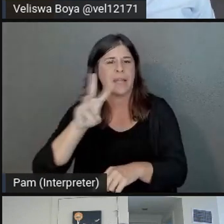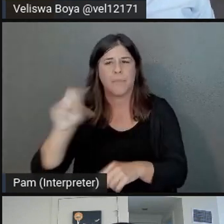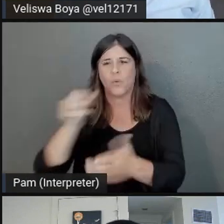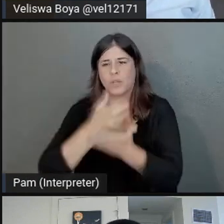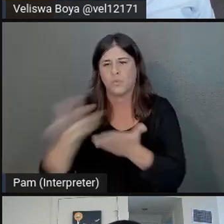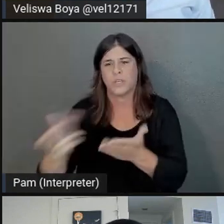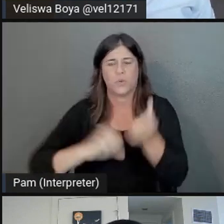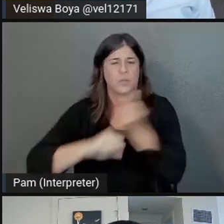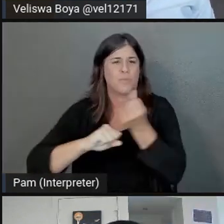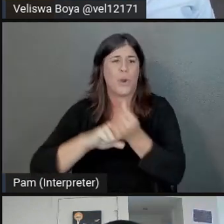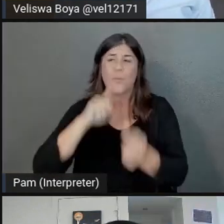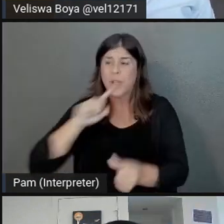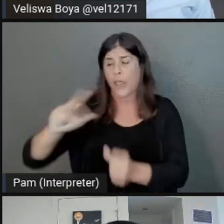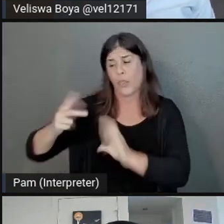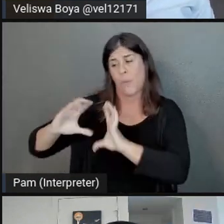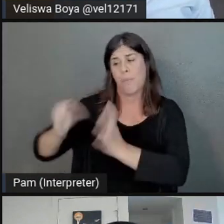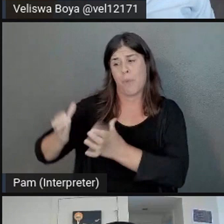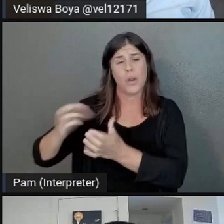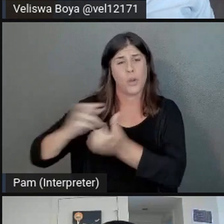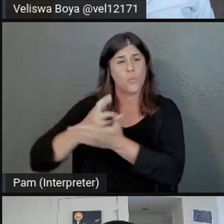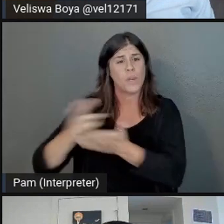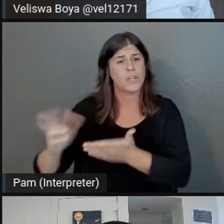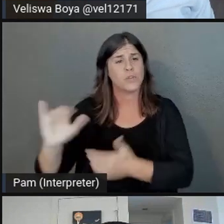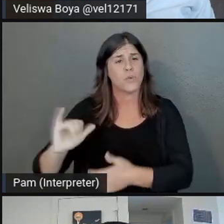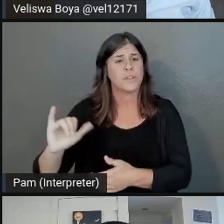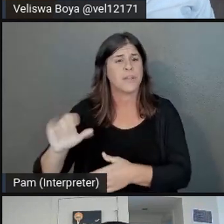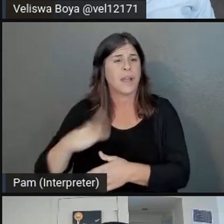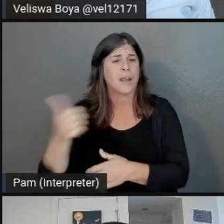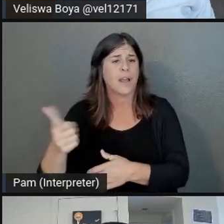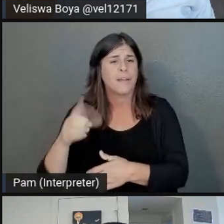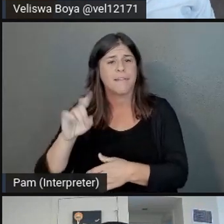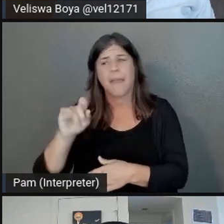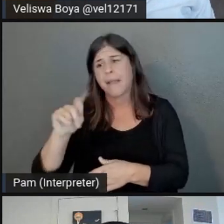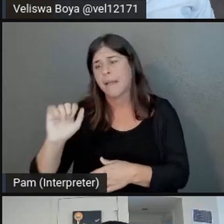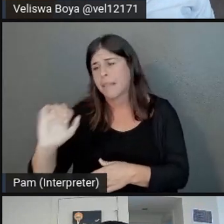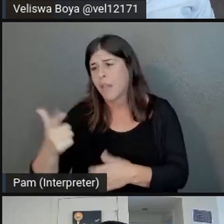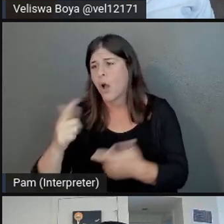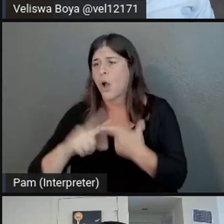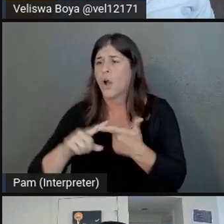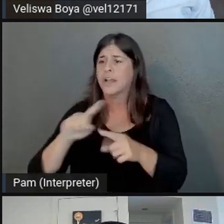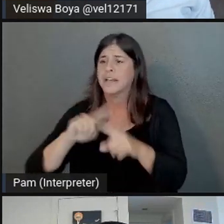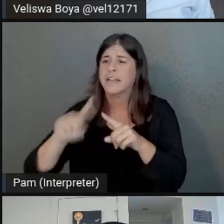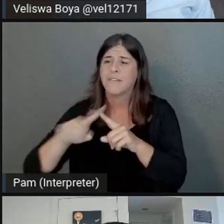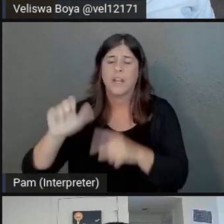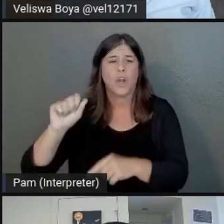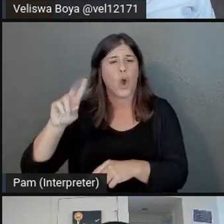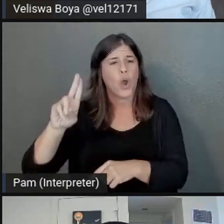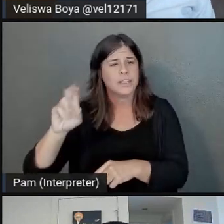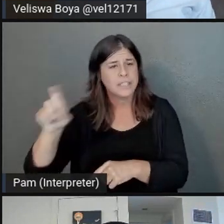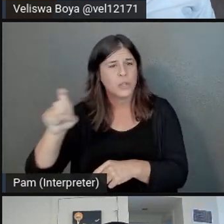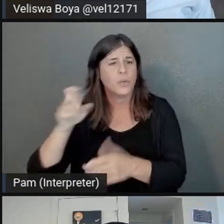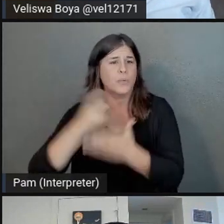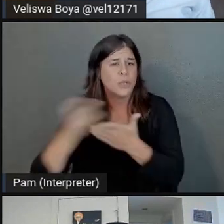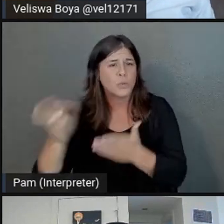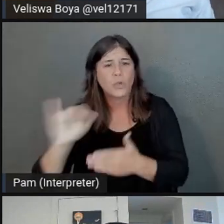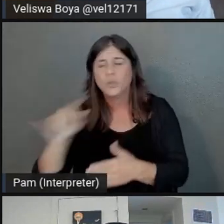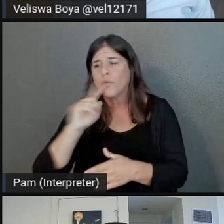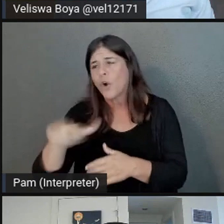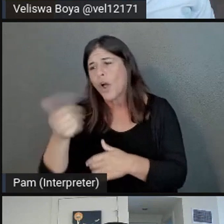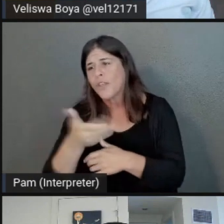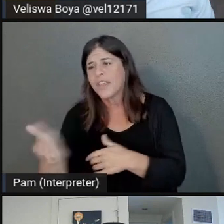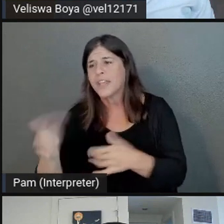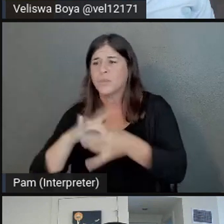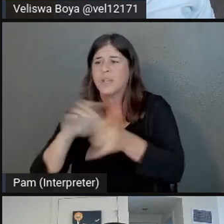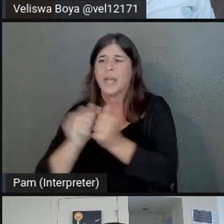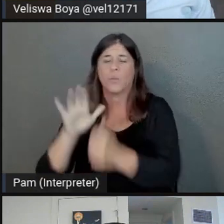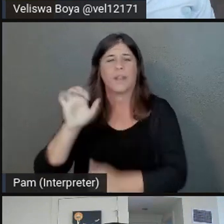even third-party resources such as MongoDB, Datadog, Atlassian Ops Genie resources, among others, which are available in